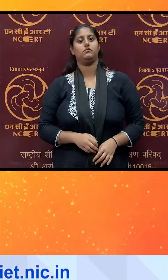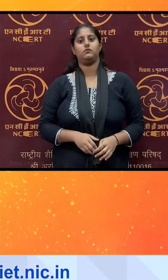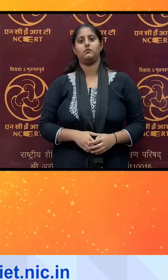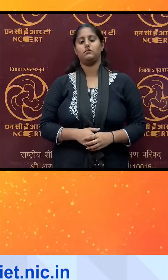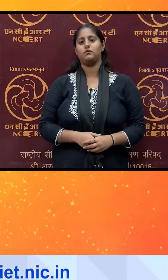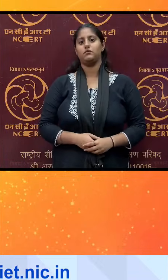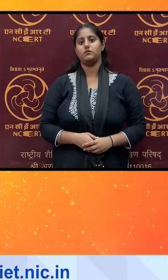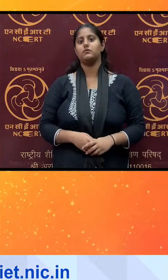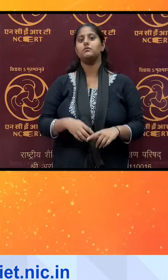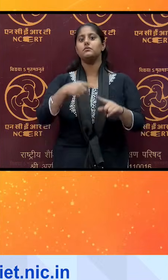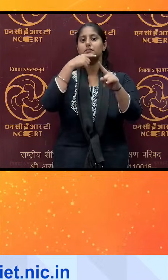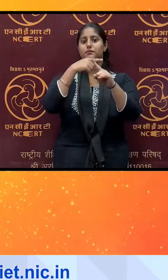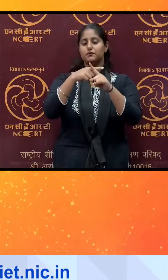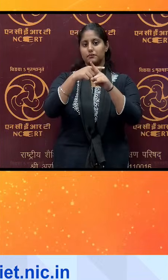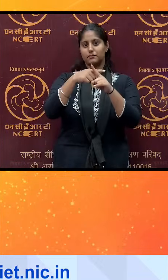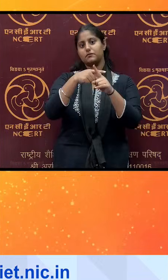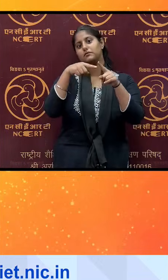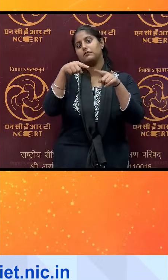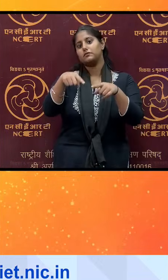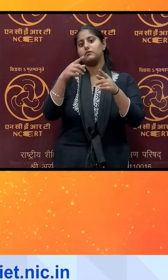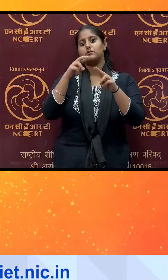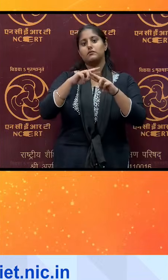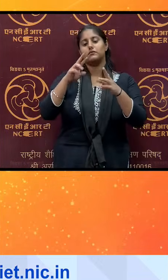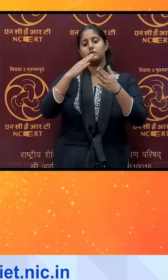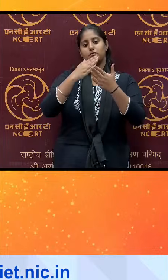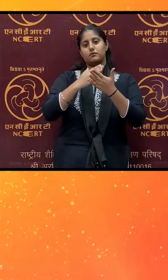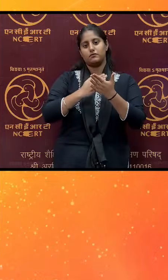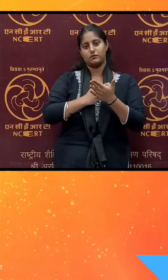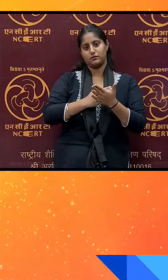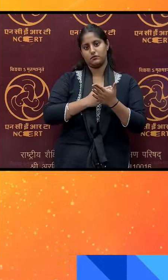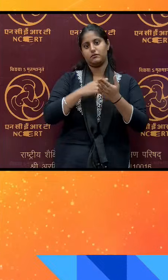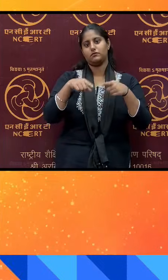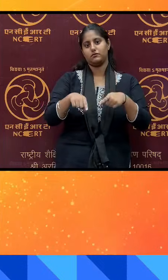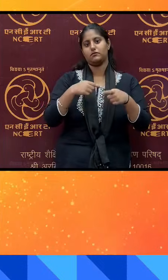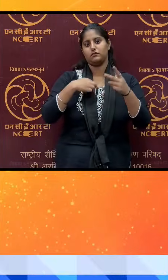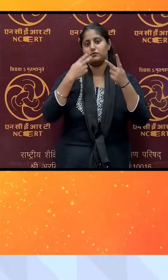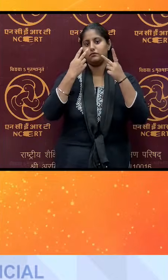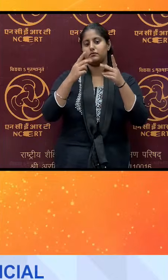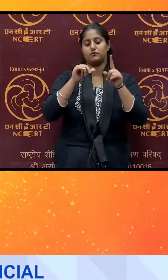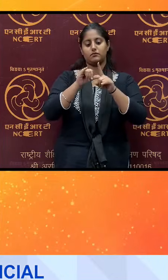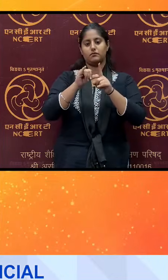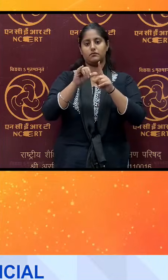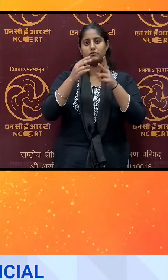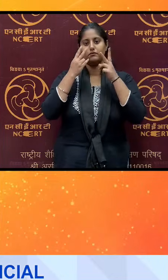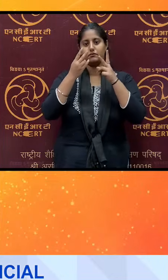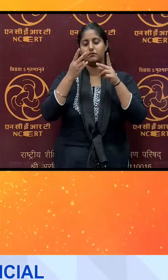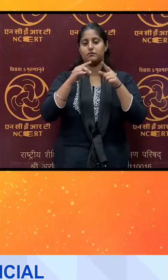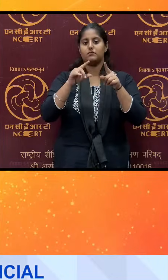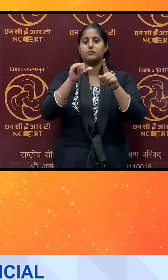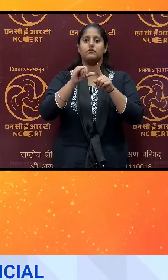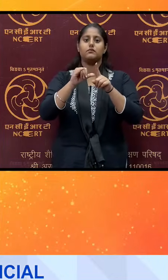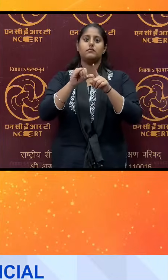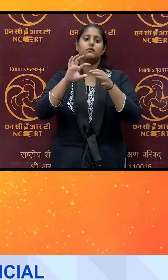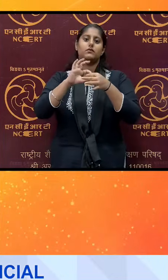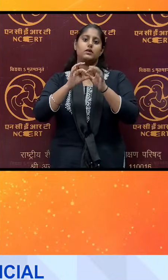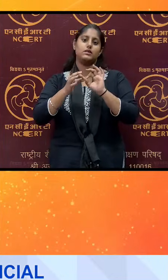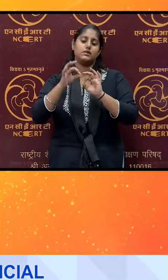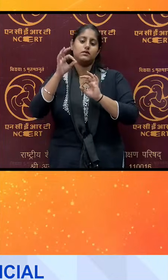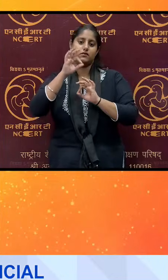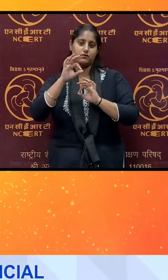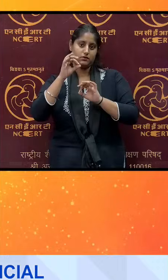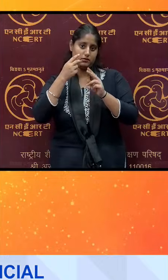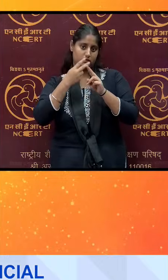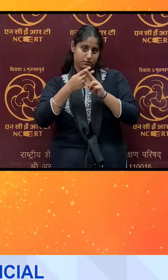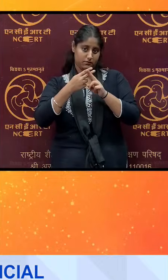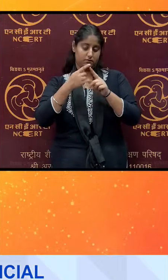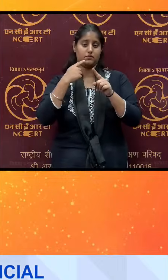dth.class10@ciet.nic.in. And apart from that, during this live session, you can visit to our official YouTube channel which goes by the name NCERT